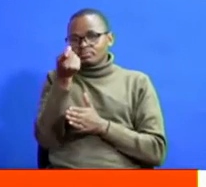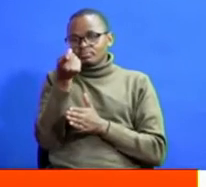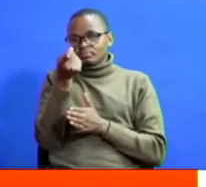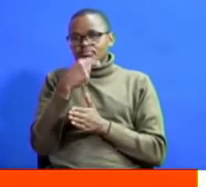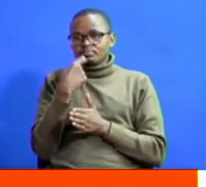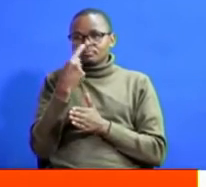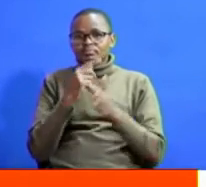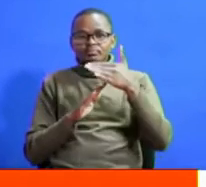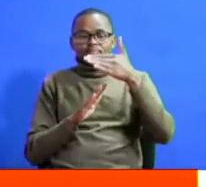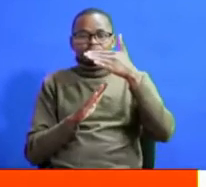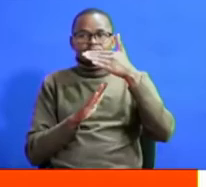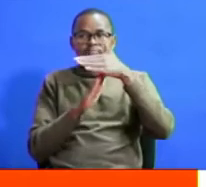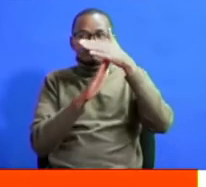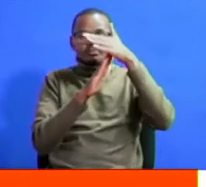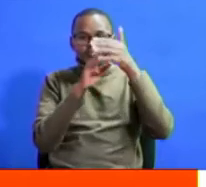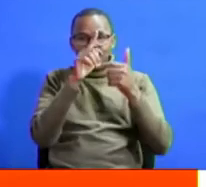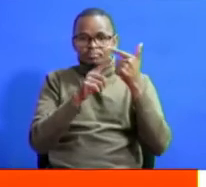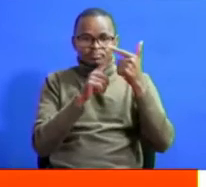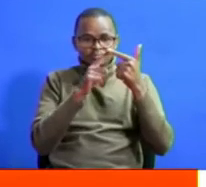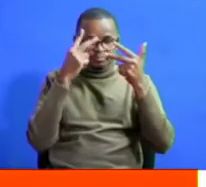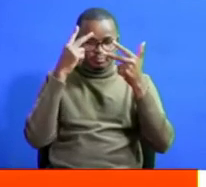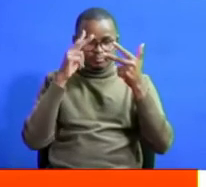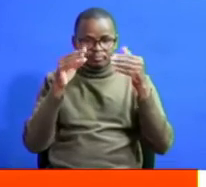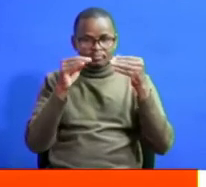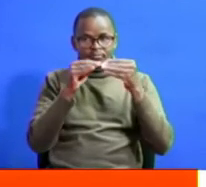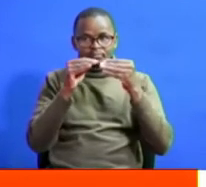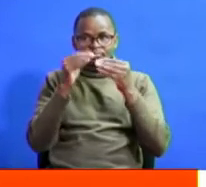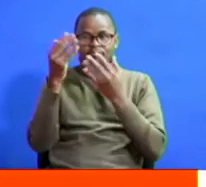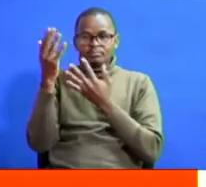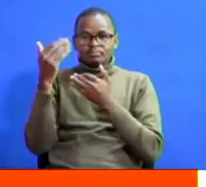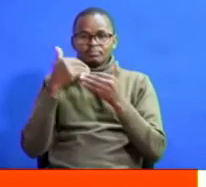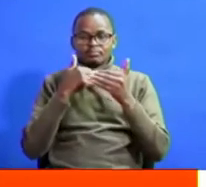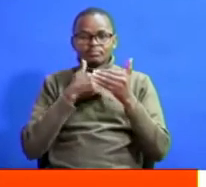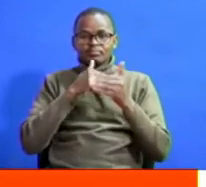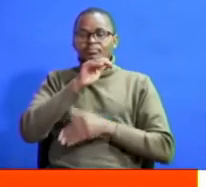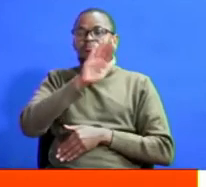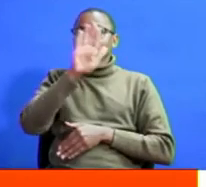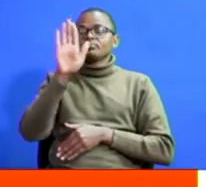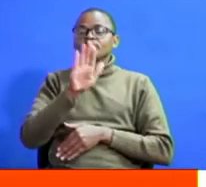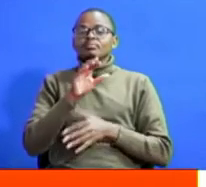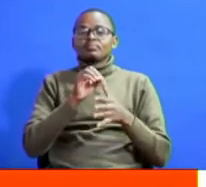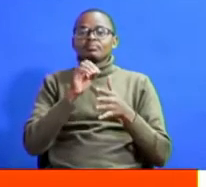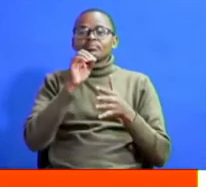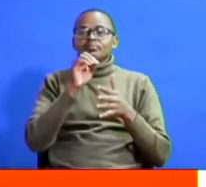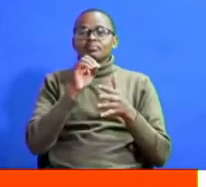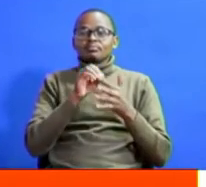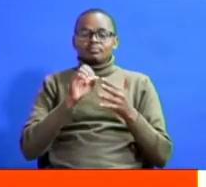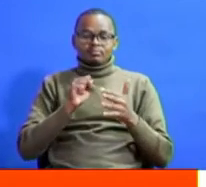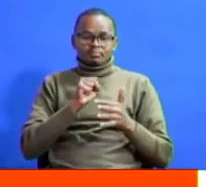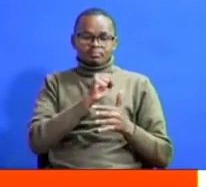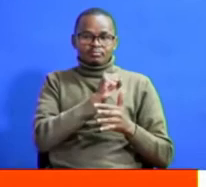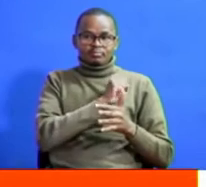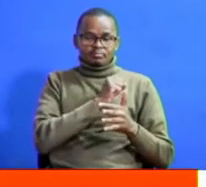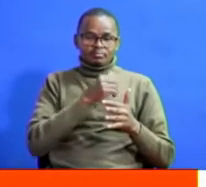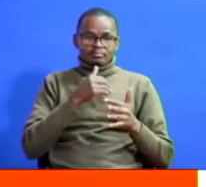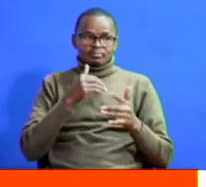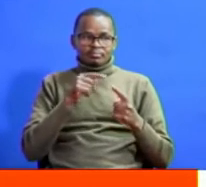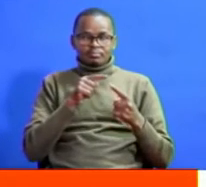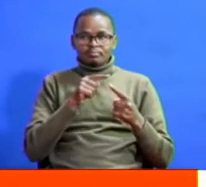are at the top. Mm-hmm. When they look at the numbers they expect to have in the parliament or the senate, and then they have to